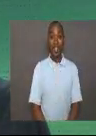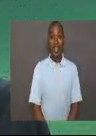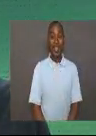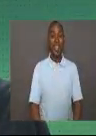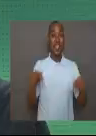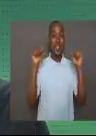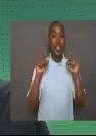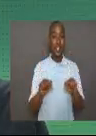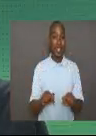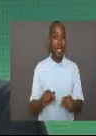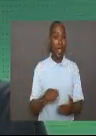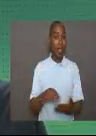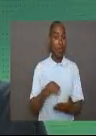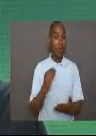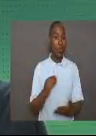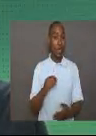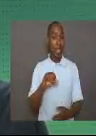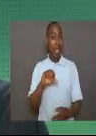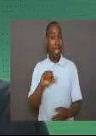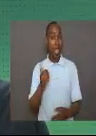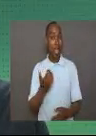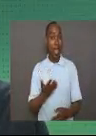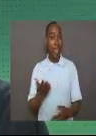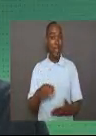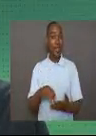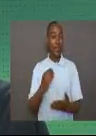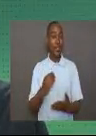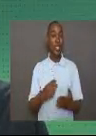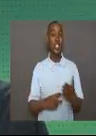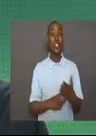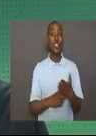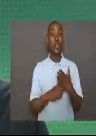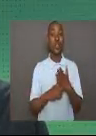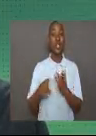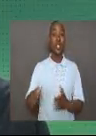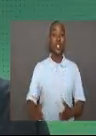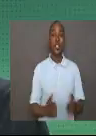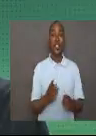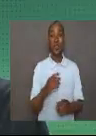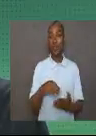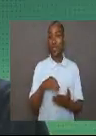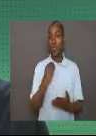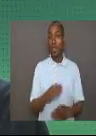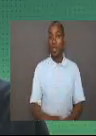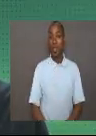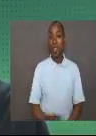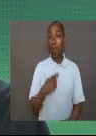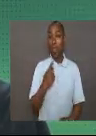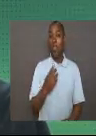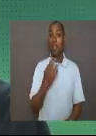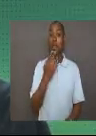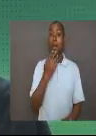Today, we will study another element of the circulatory system, blood